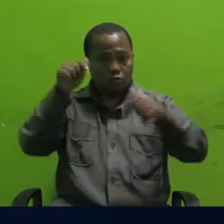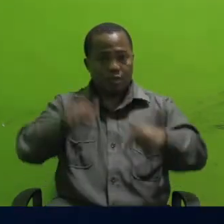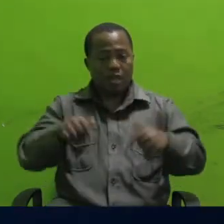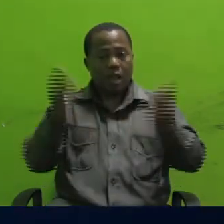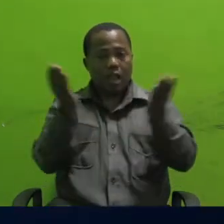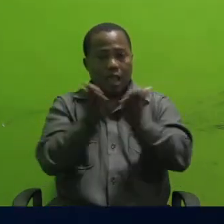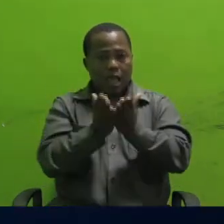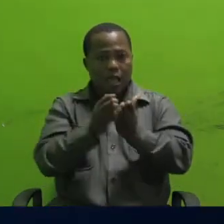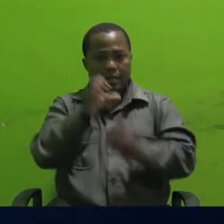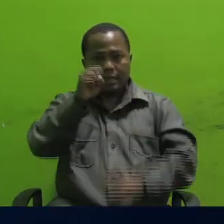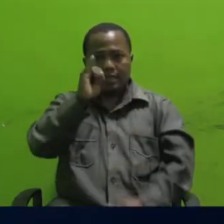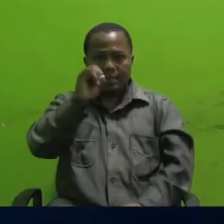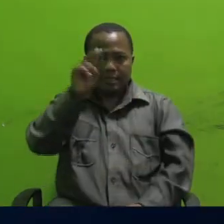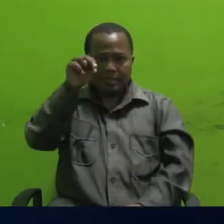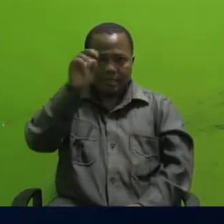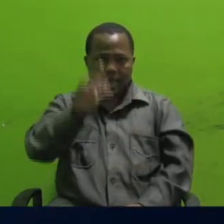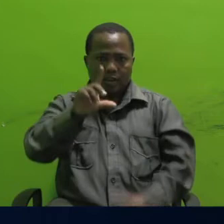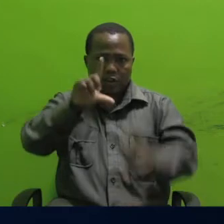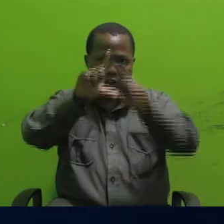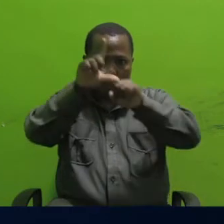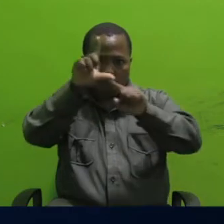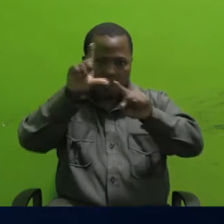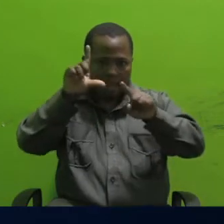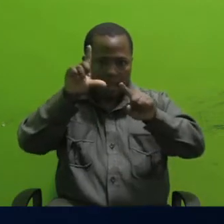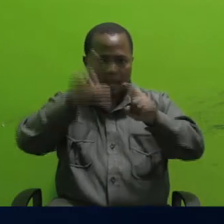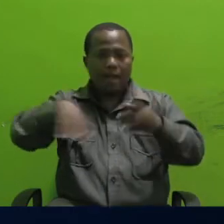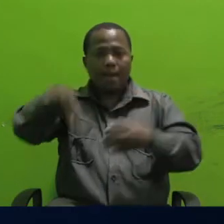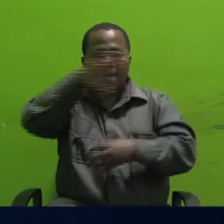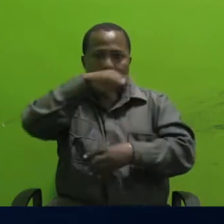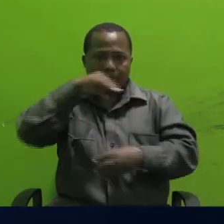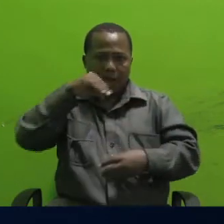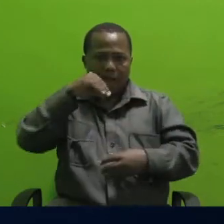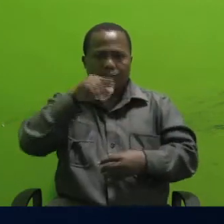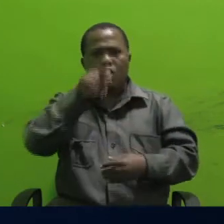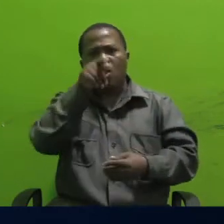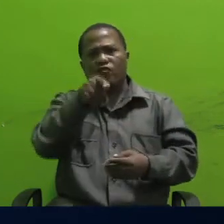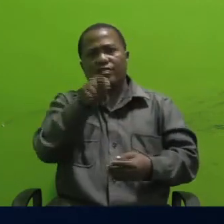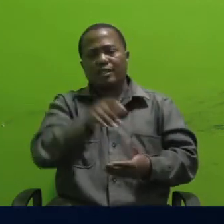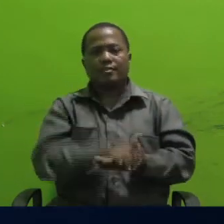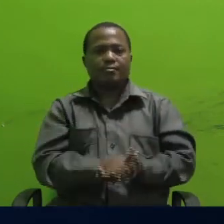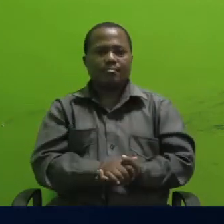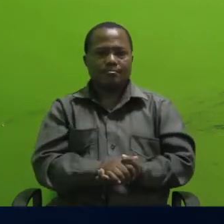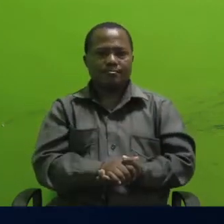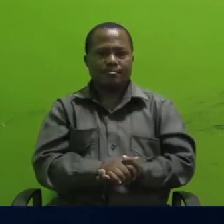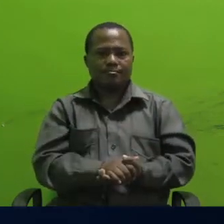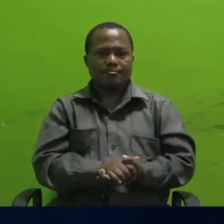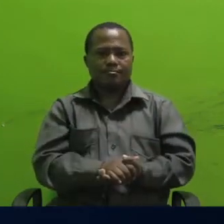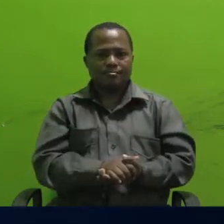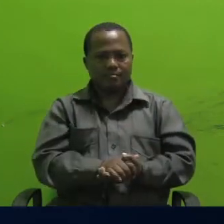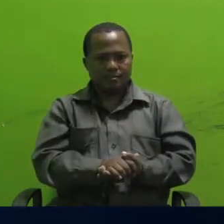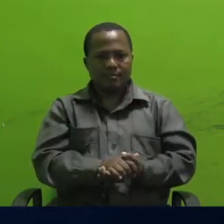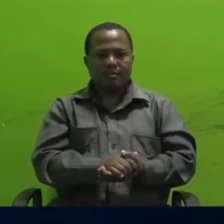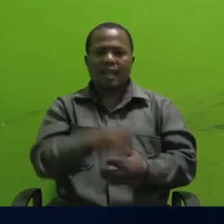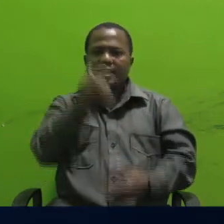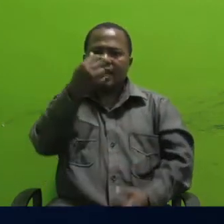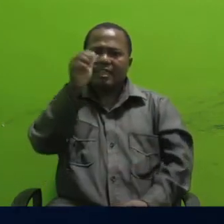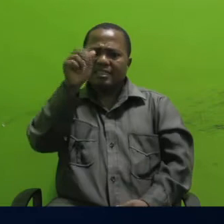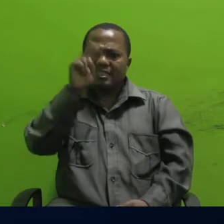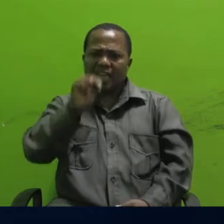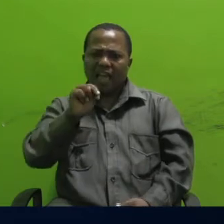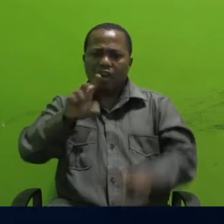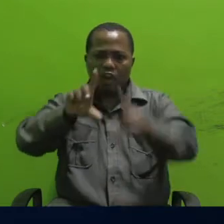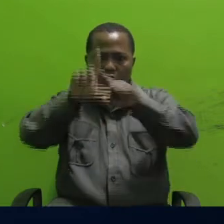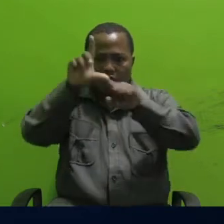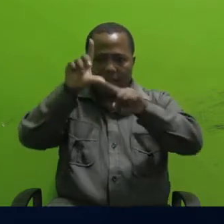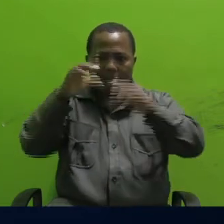We have learned today that sine of angle is equal to cosine of its complements. And the tan of